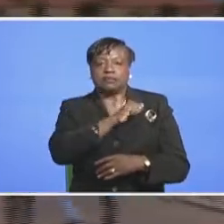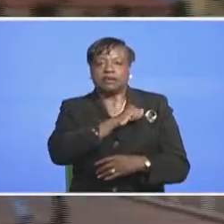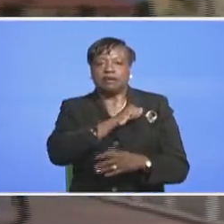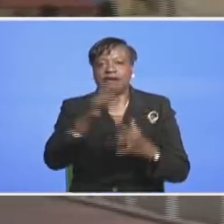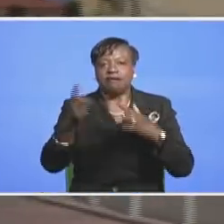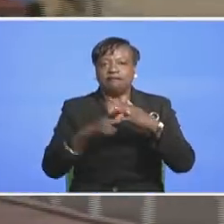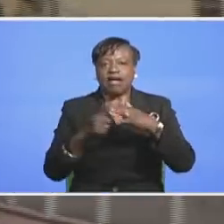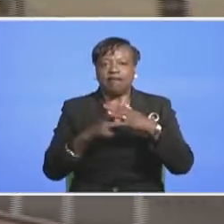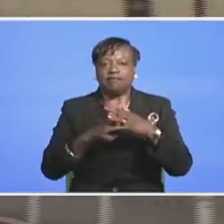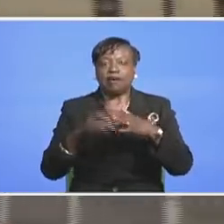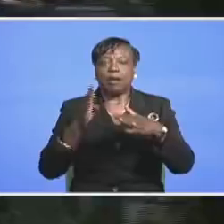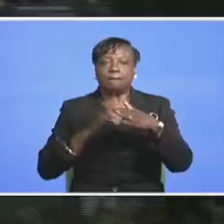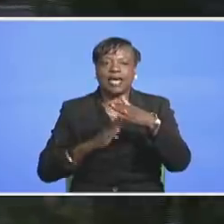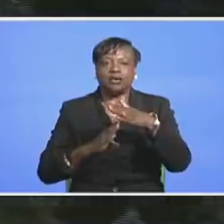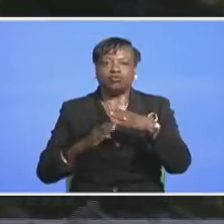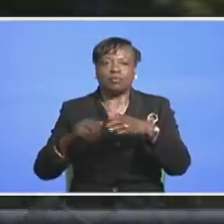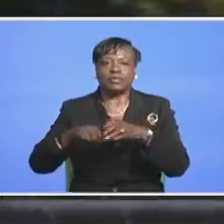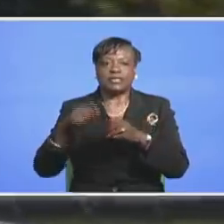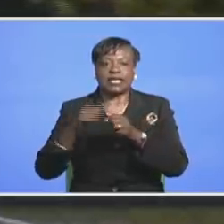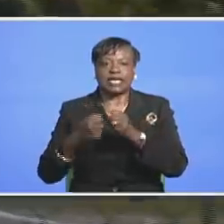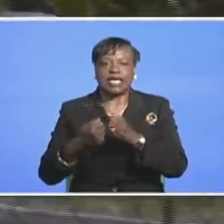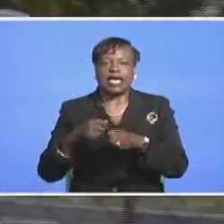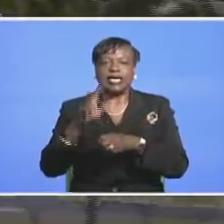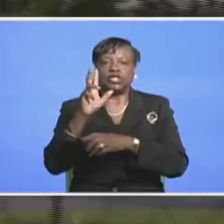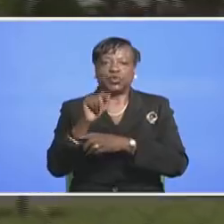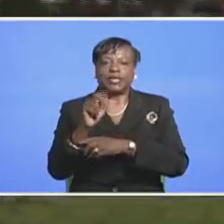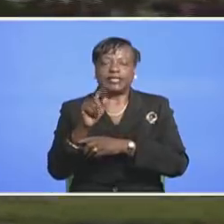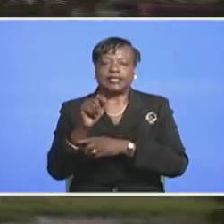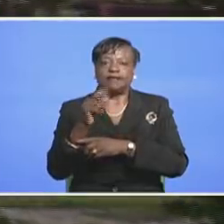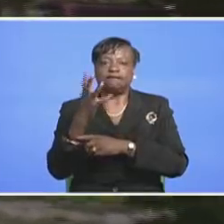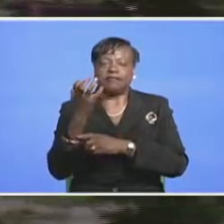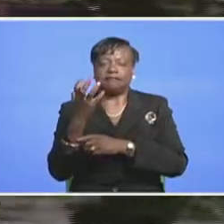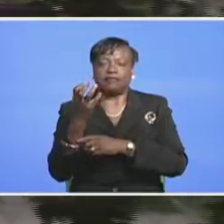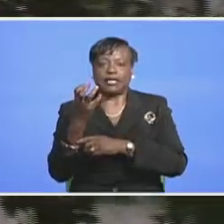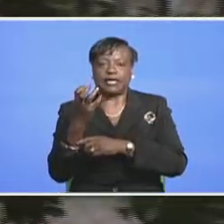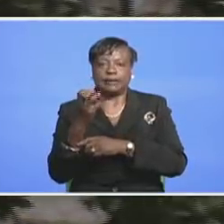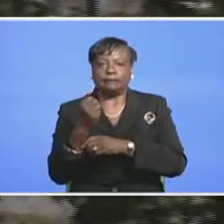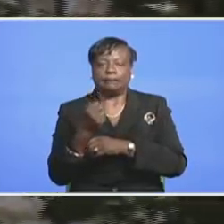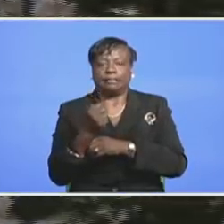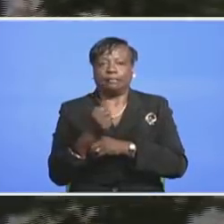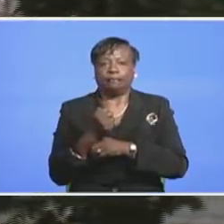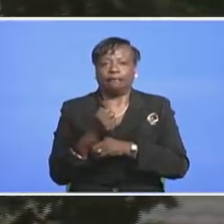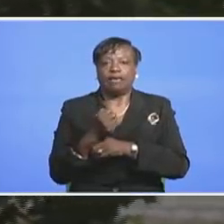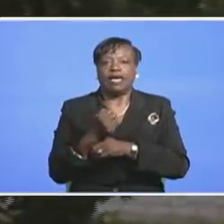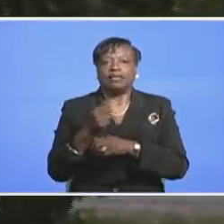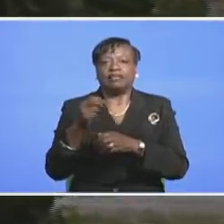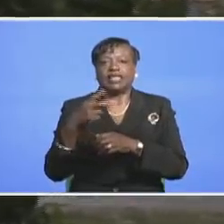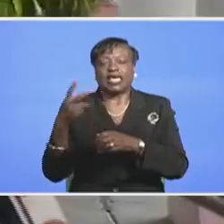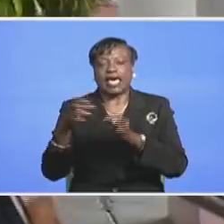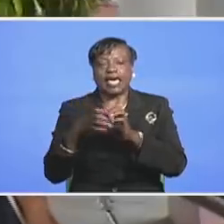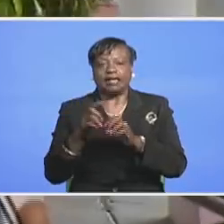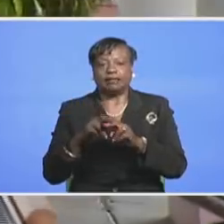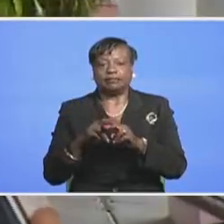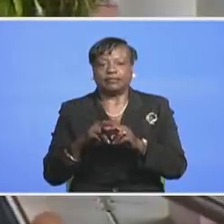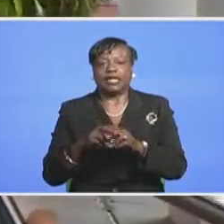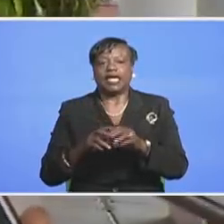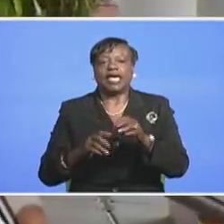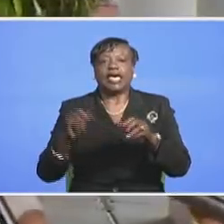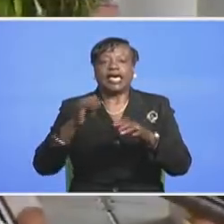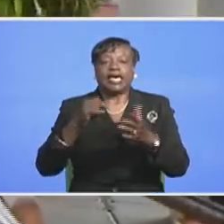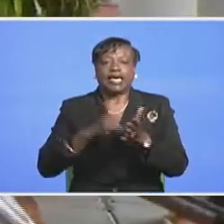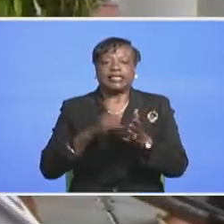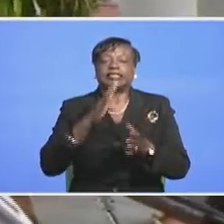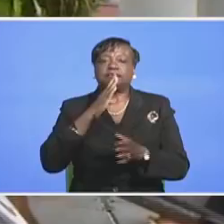in June 2015, and after a court battle that ultimately saw Chow Tai Fook gain ownership of the property. It's been a long